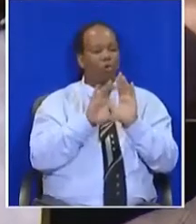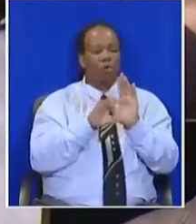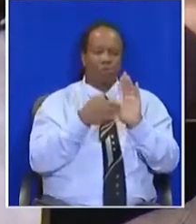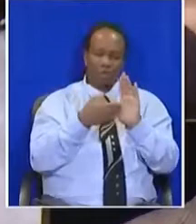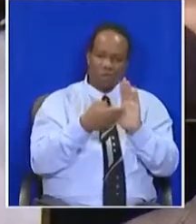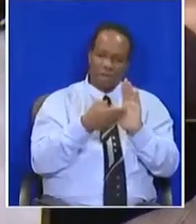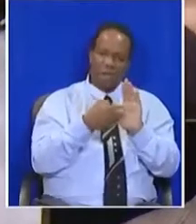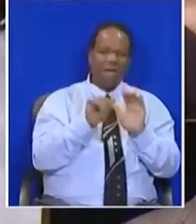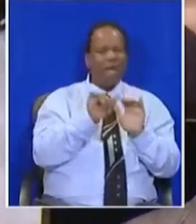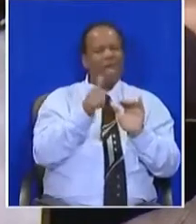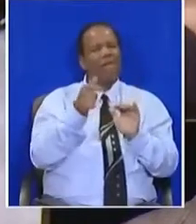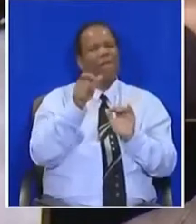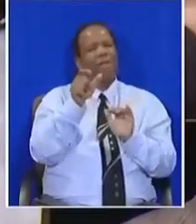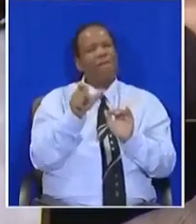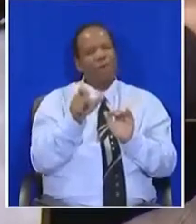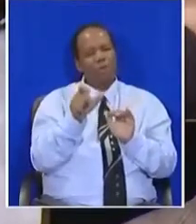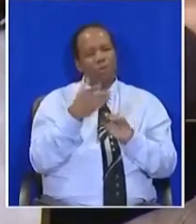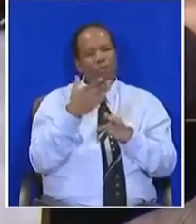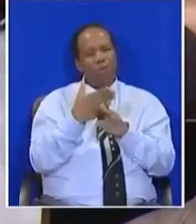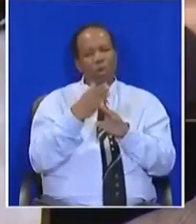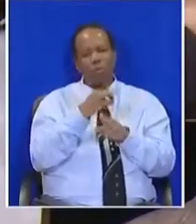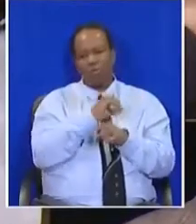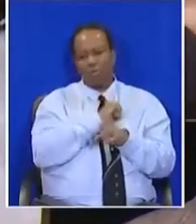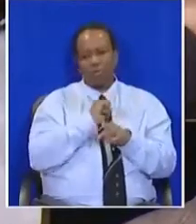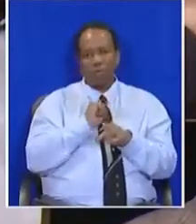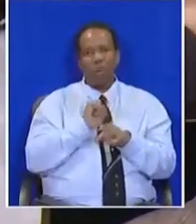an office whose removal